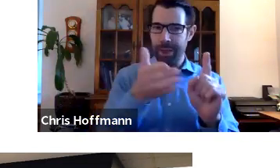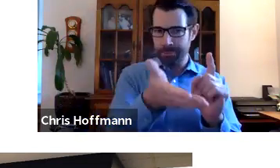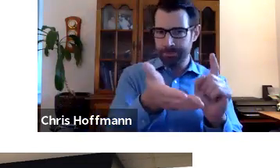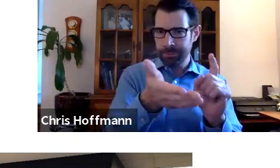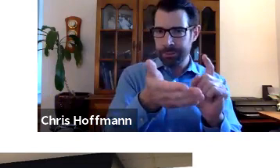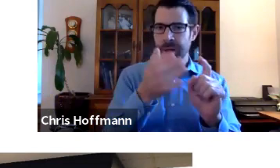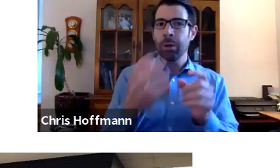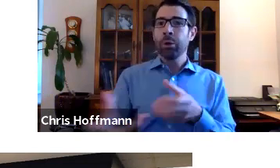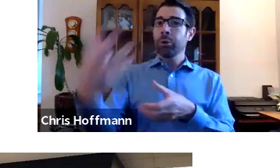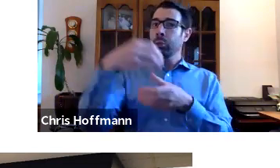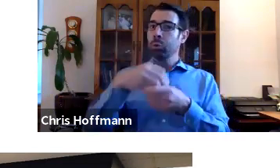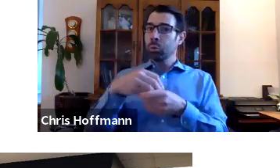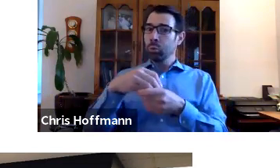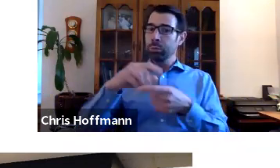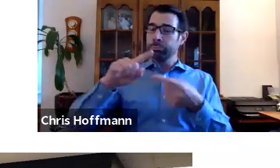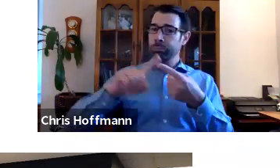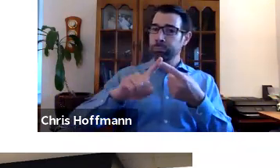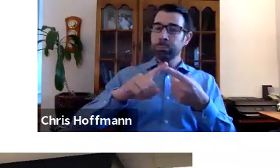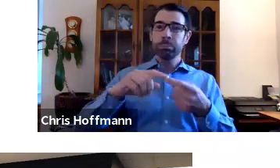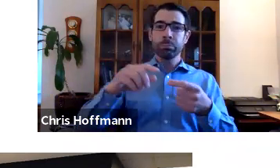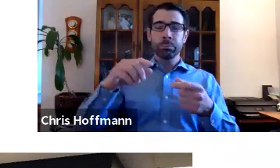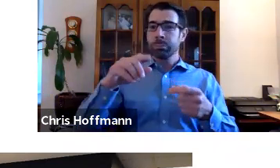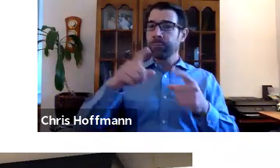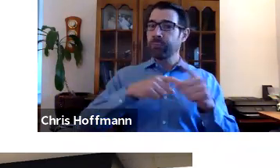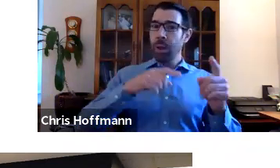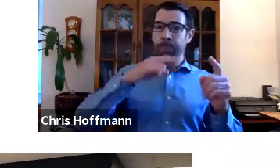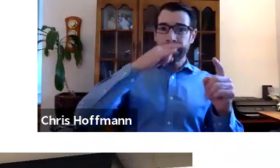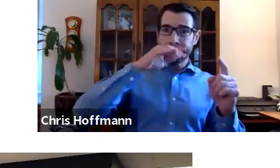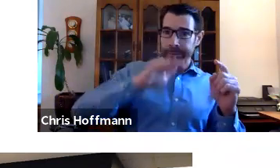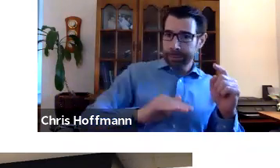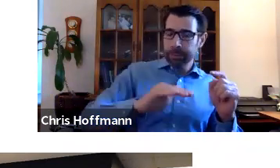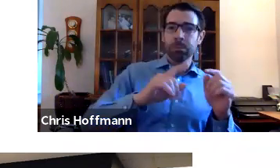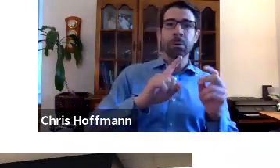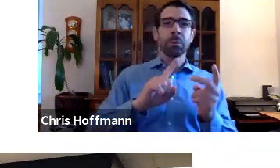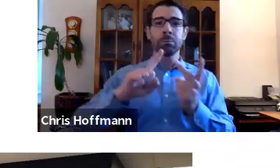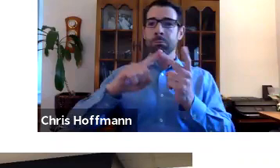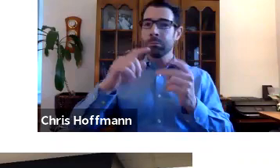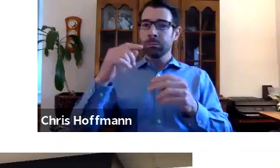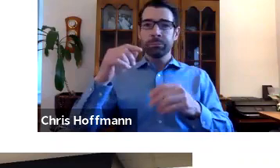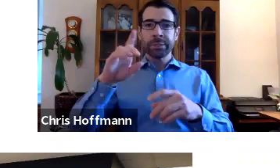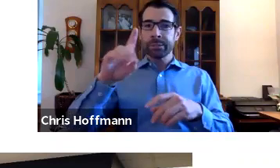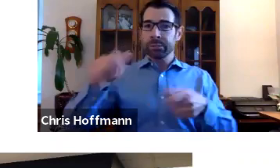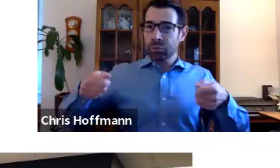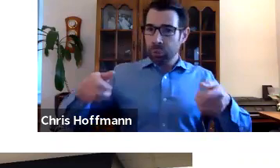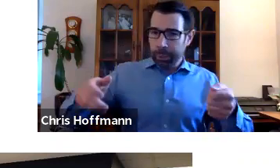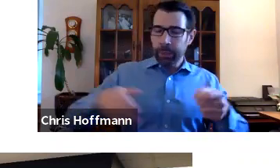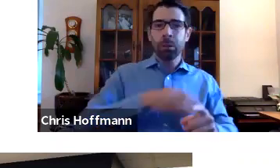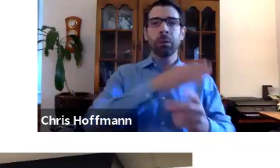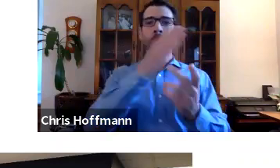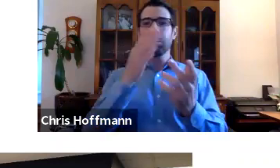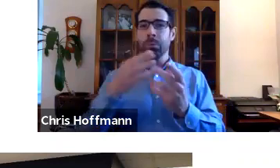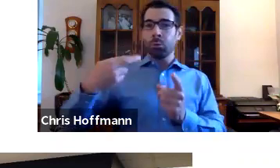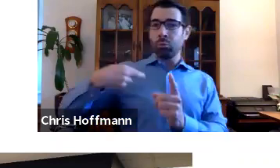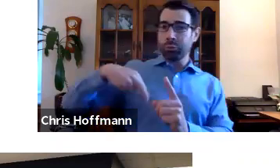room. And we accomplished this space here. This space includes everything, it is inclusive of everything from